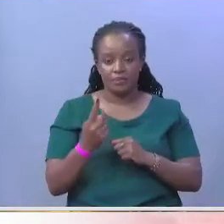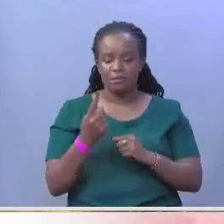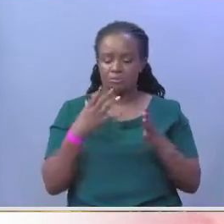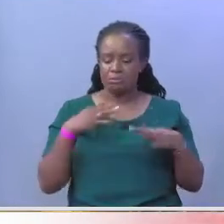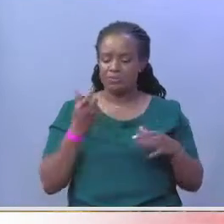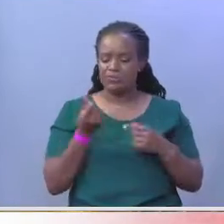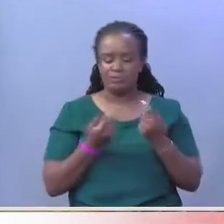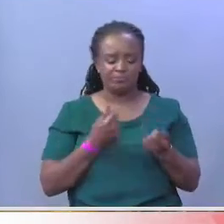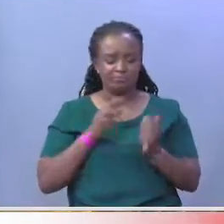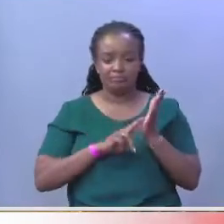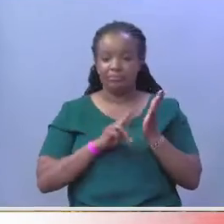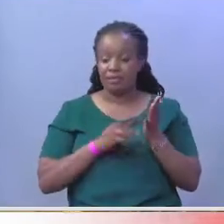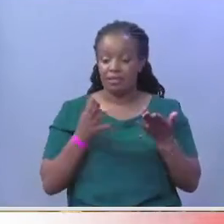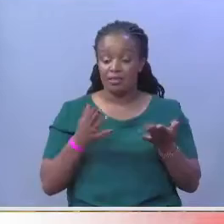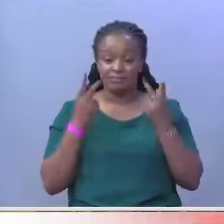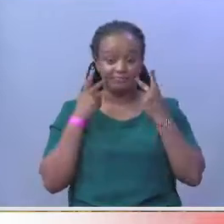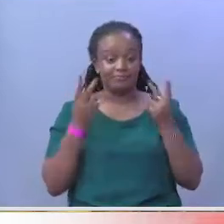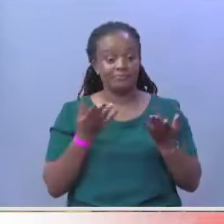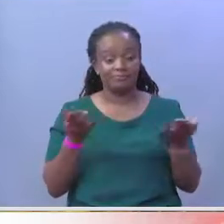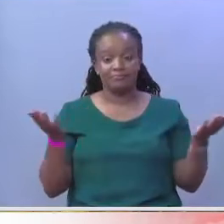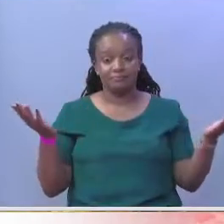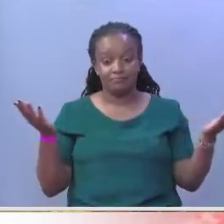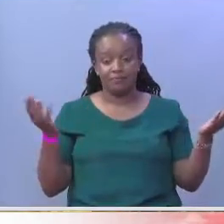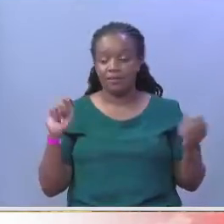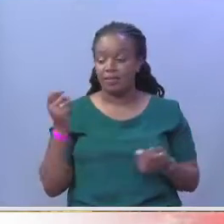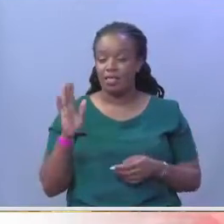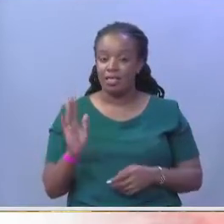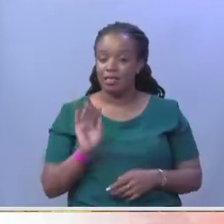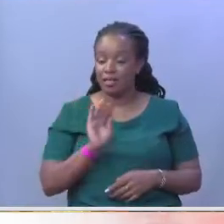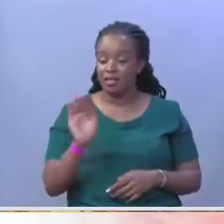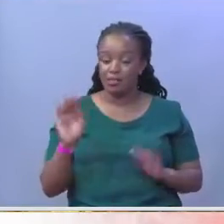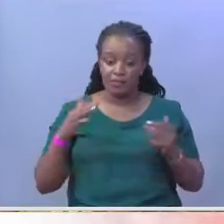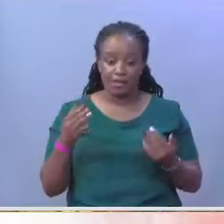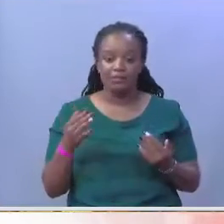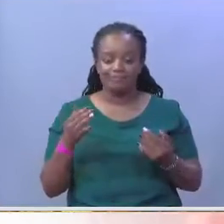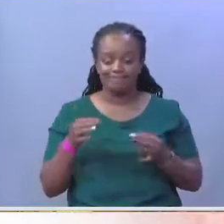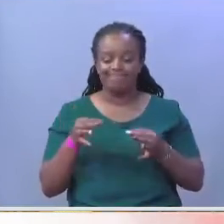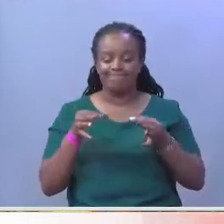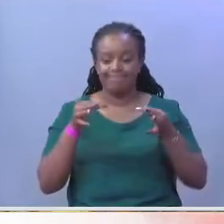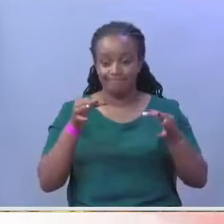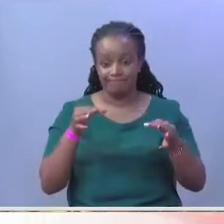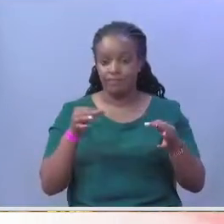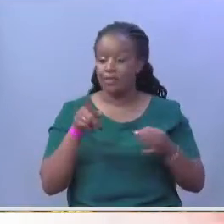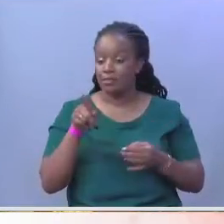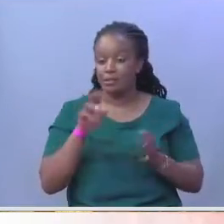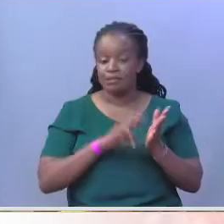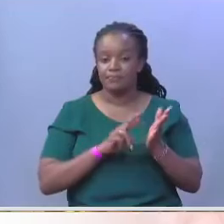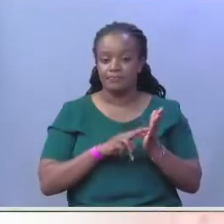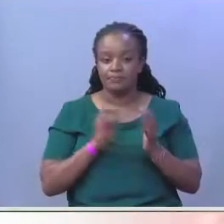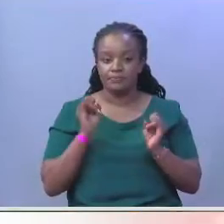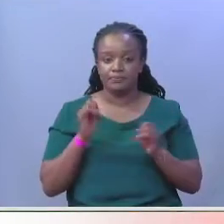centres across the country, with Kenyans now calling on extension of the exercise. Lavina Otieno with the